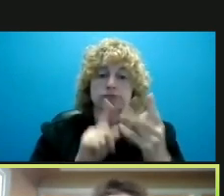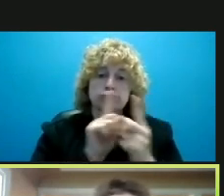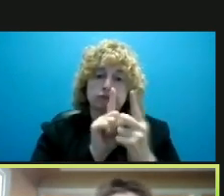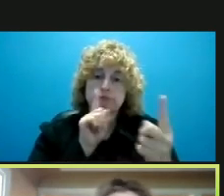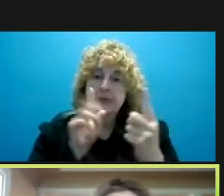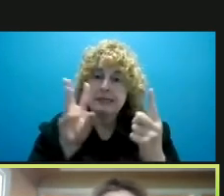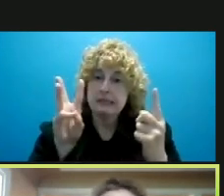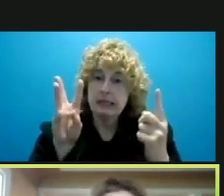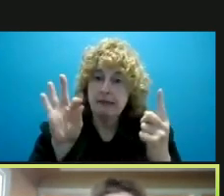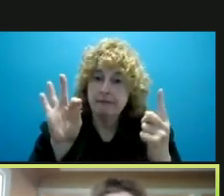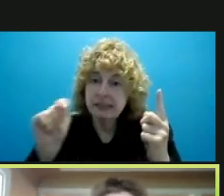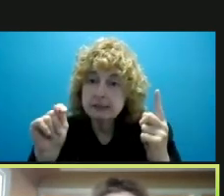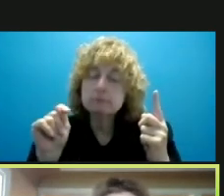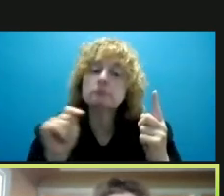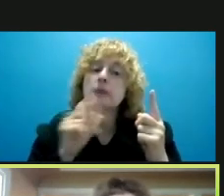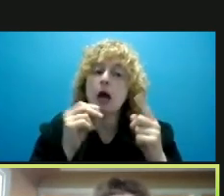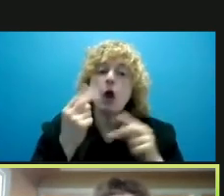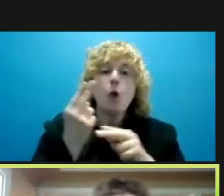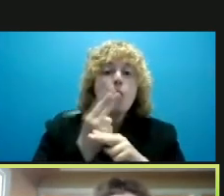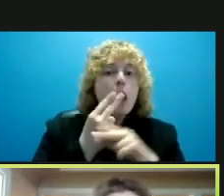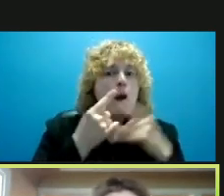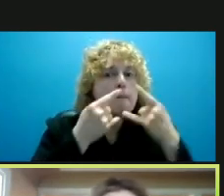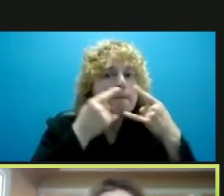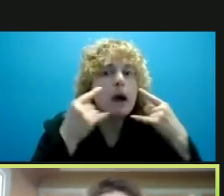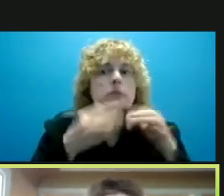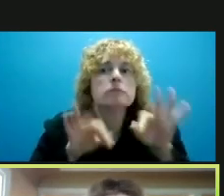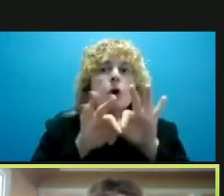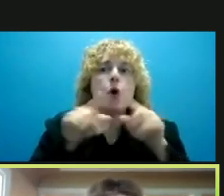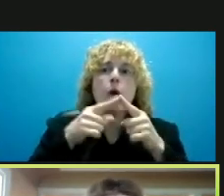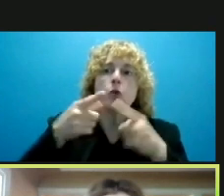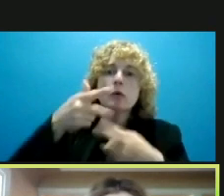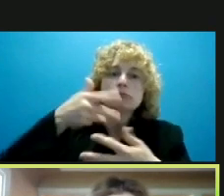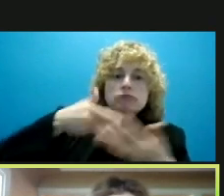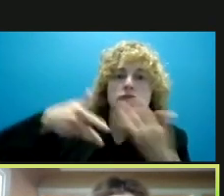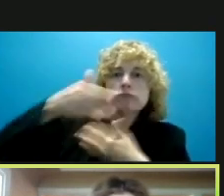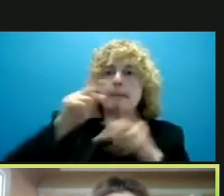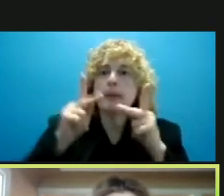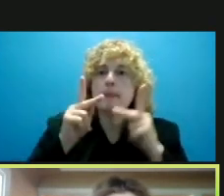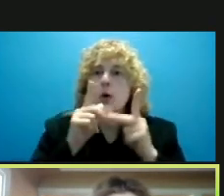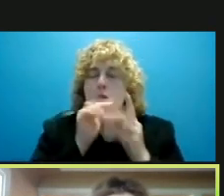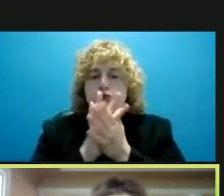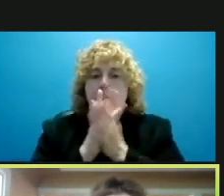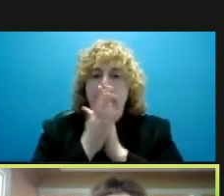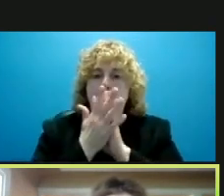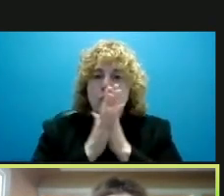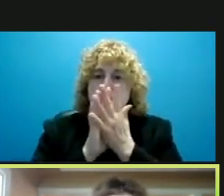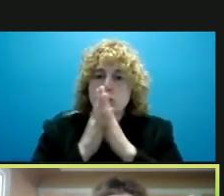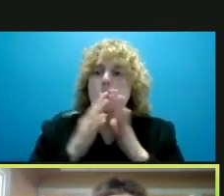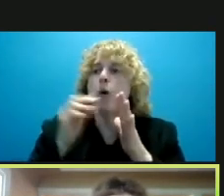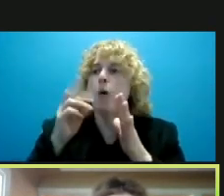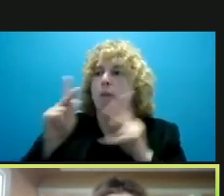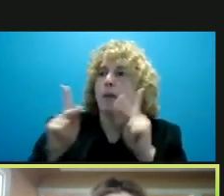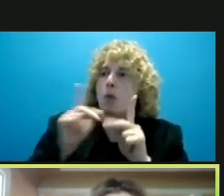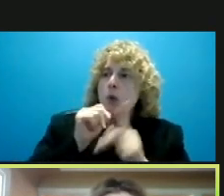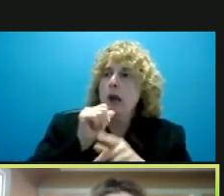around people in crowded spaces and interacting with people outside of your home. Next slide, please.